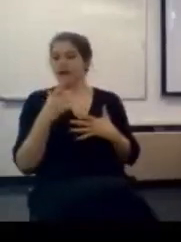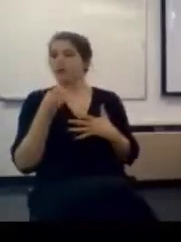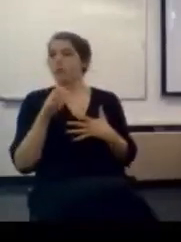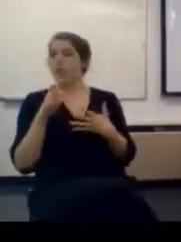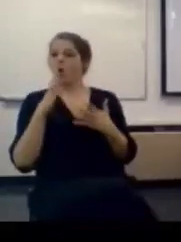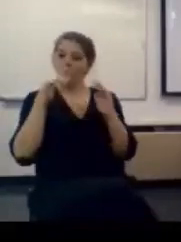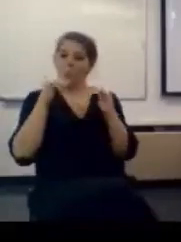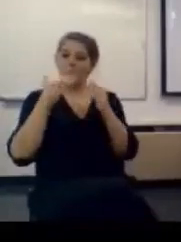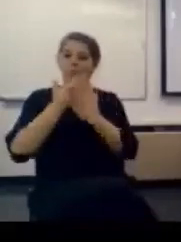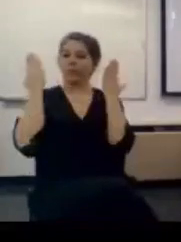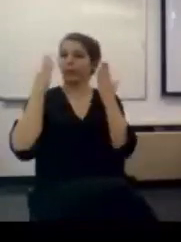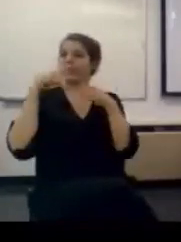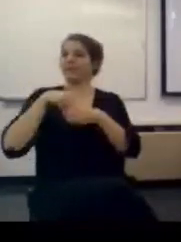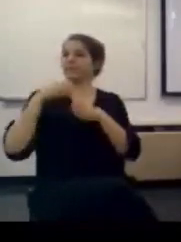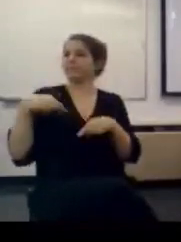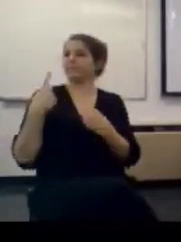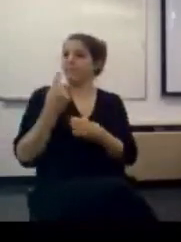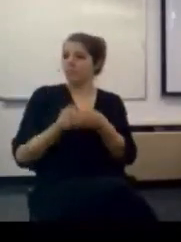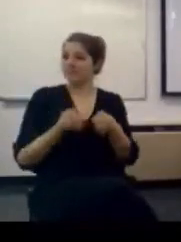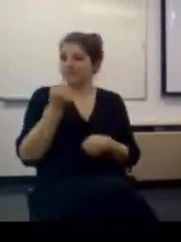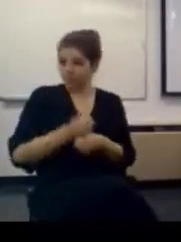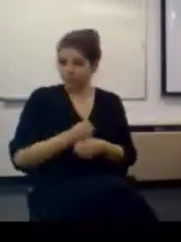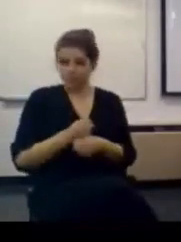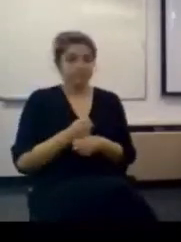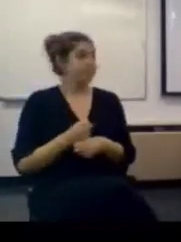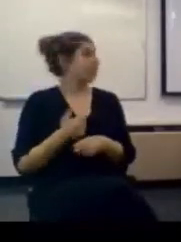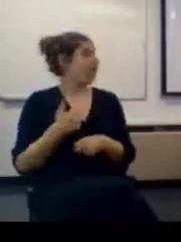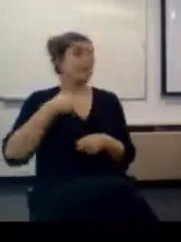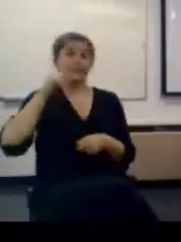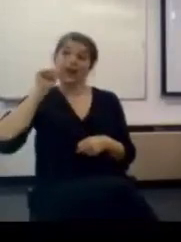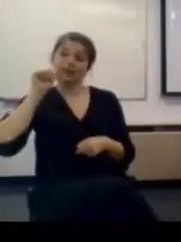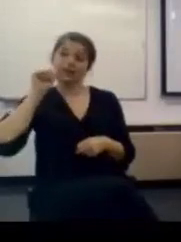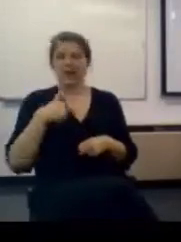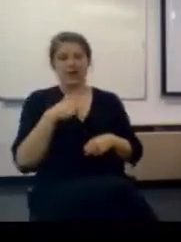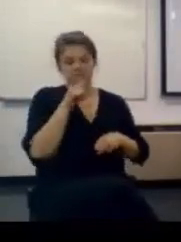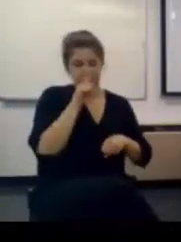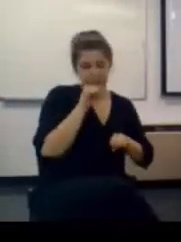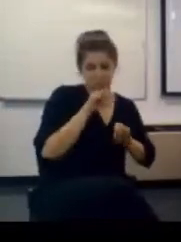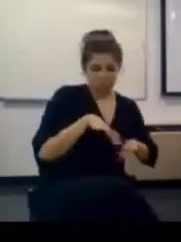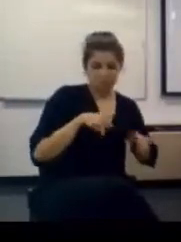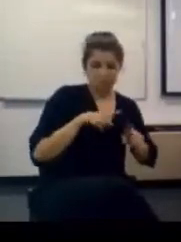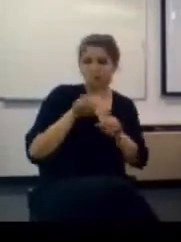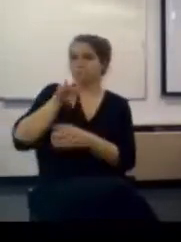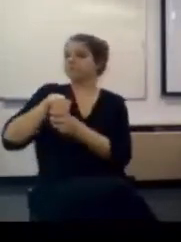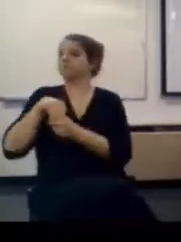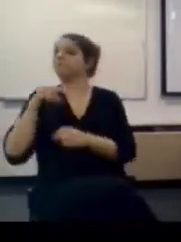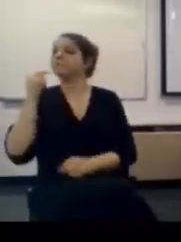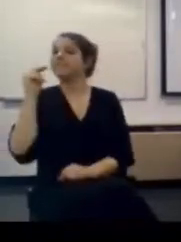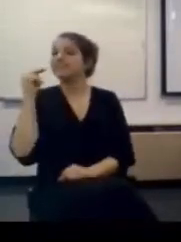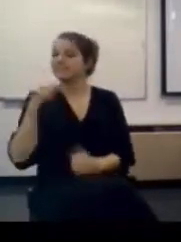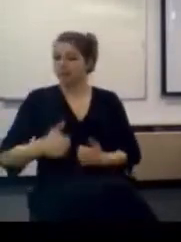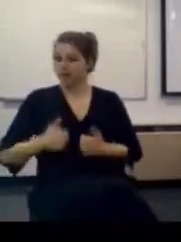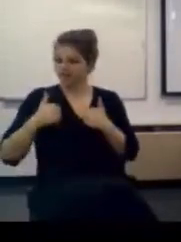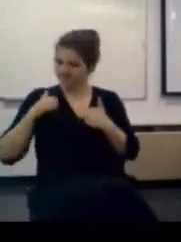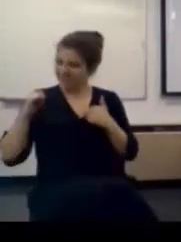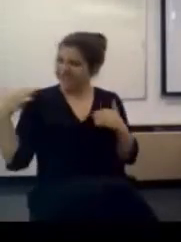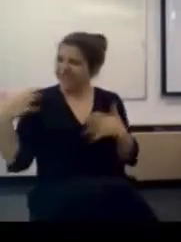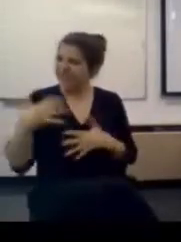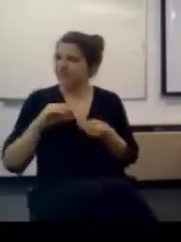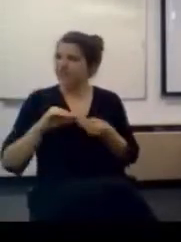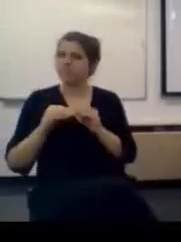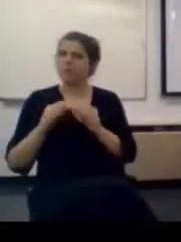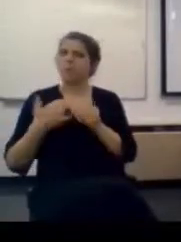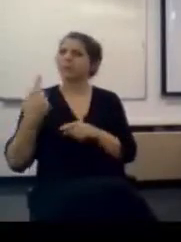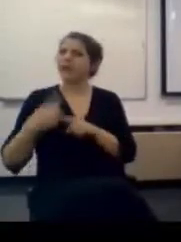have felt persistently sad or hopeless within the past year. As I'm an auntie, I don't have children, but I'm very involved in my